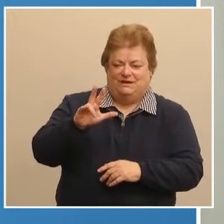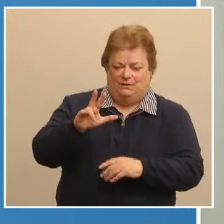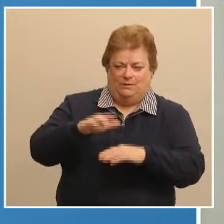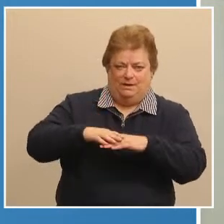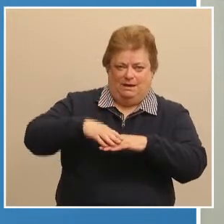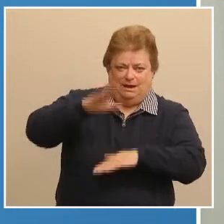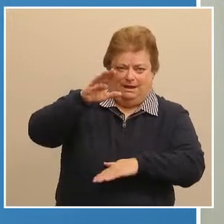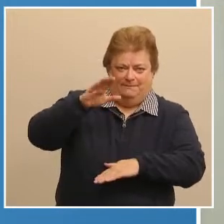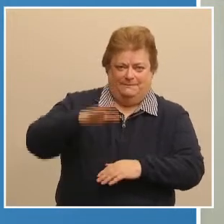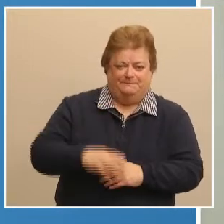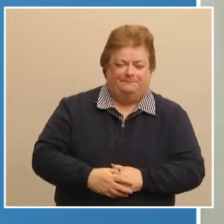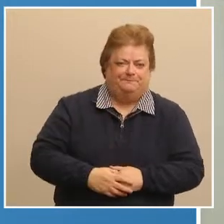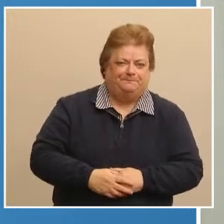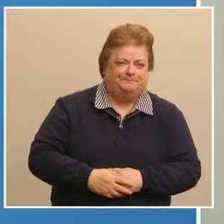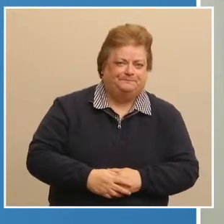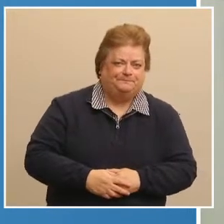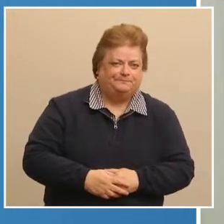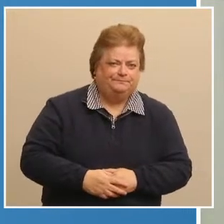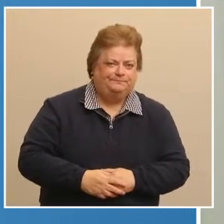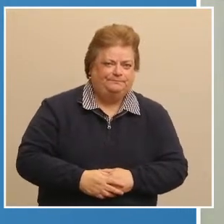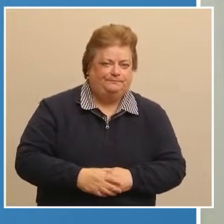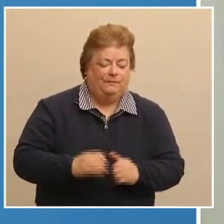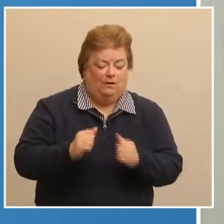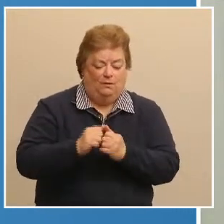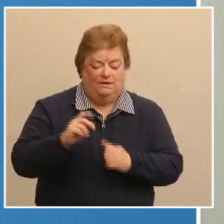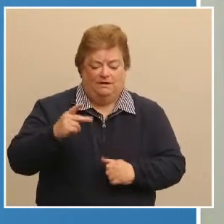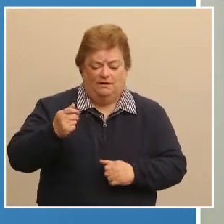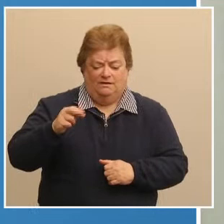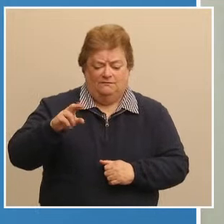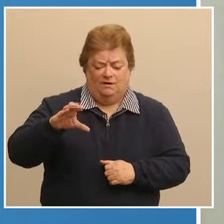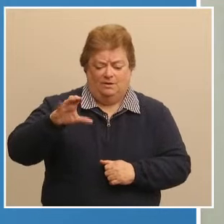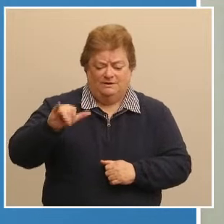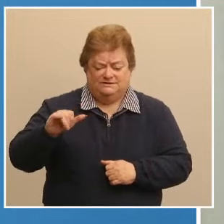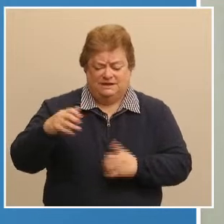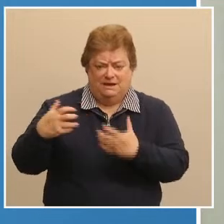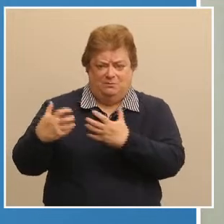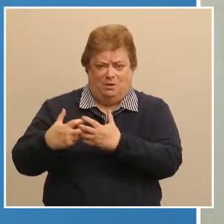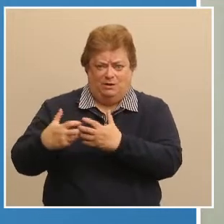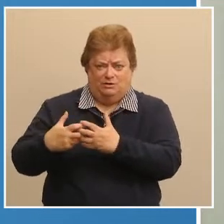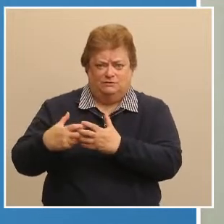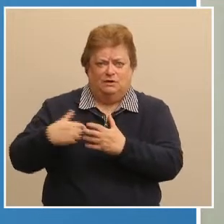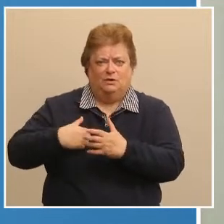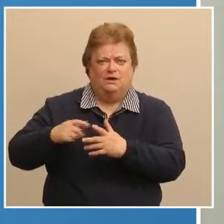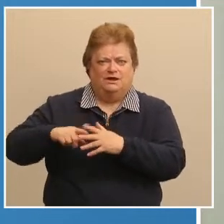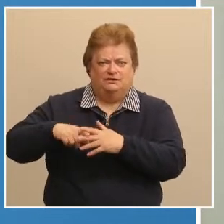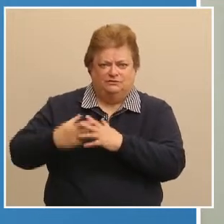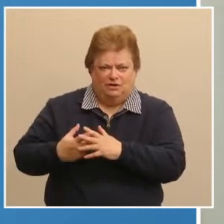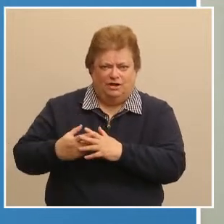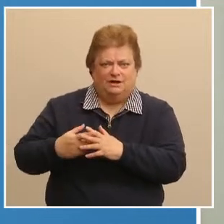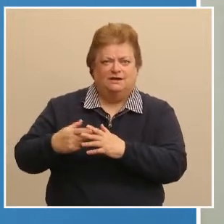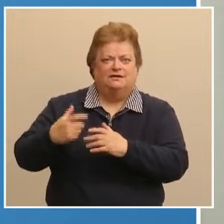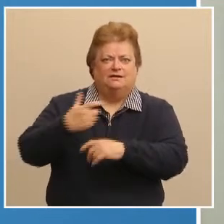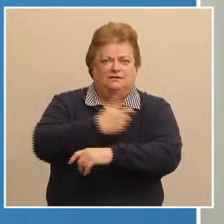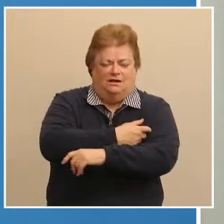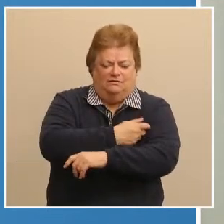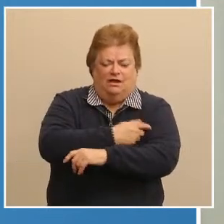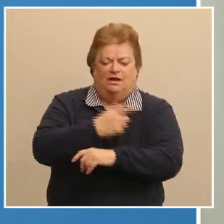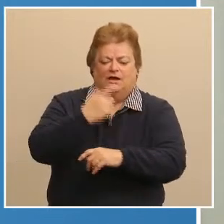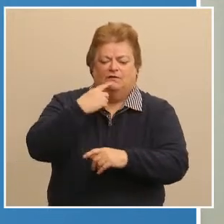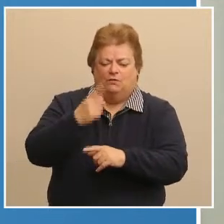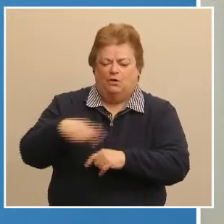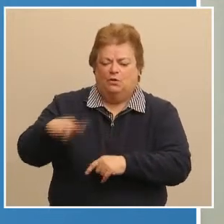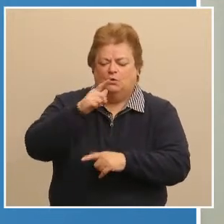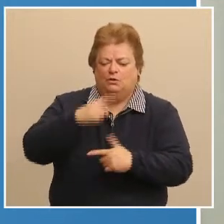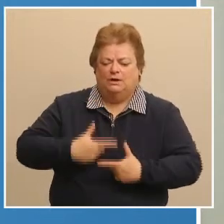up. Together with our pharmacy partners, we largely completed first dose vaccinations for individuals in